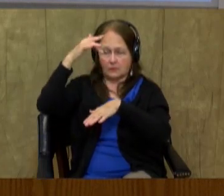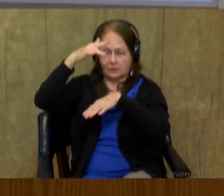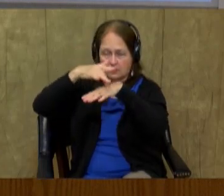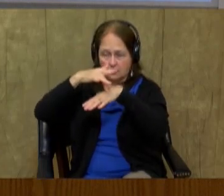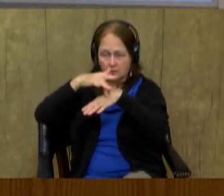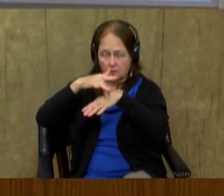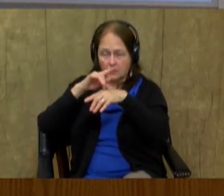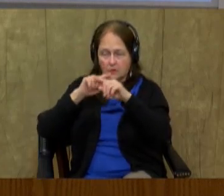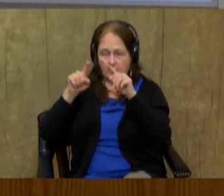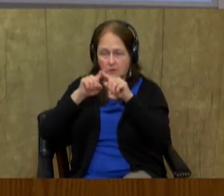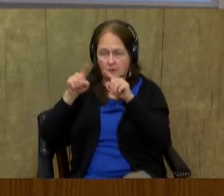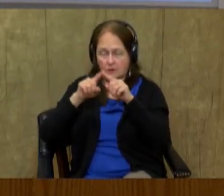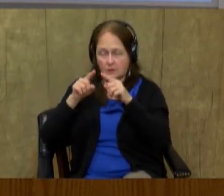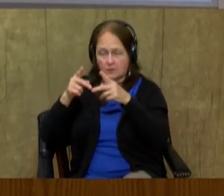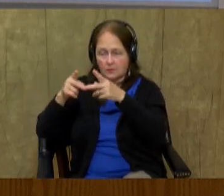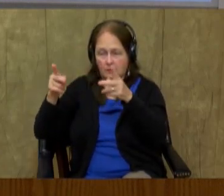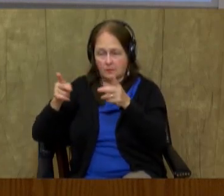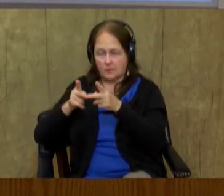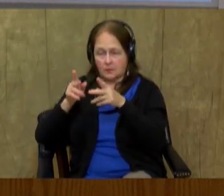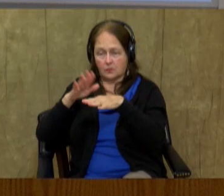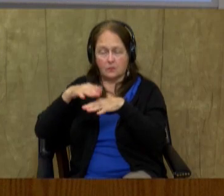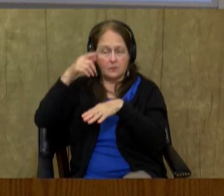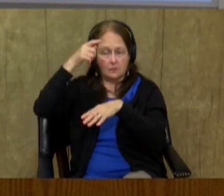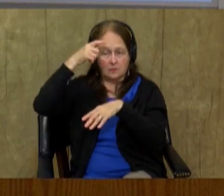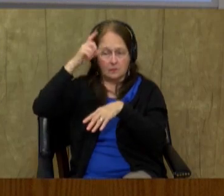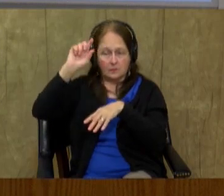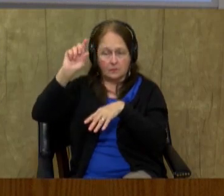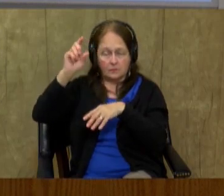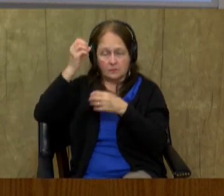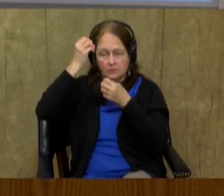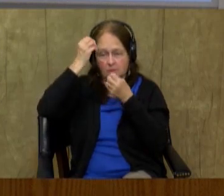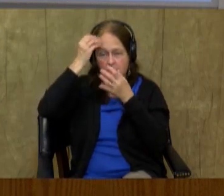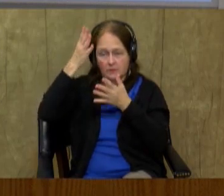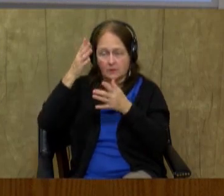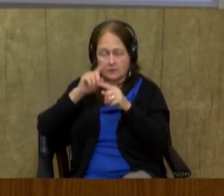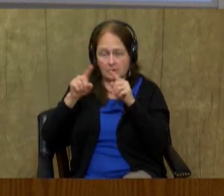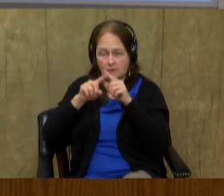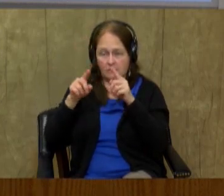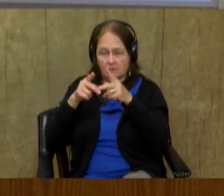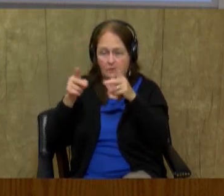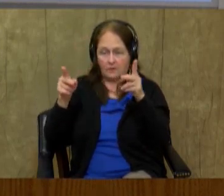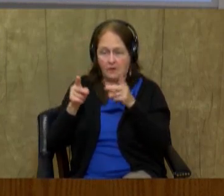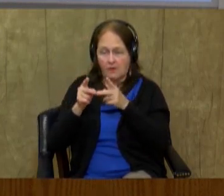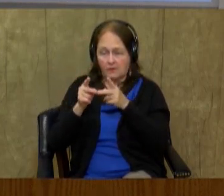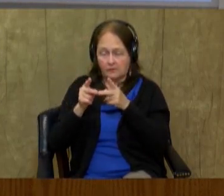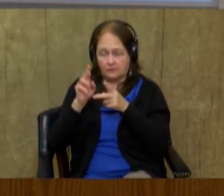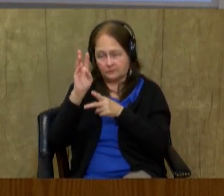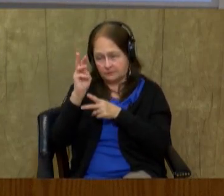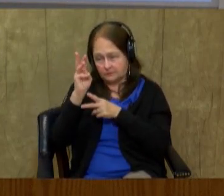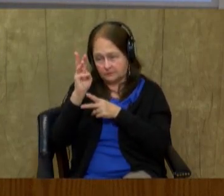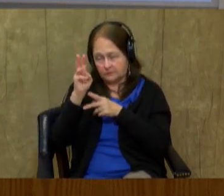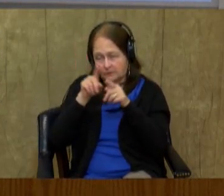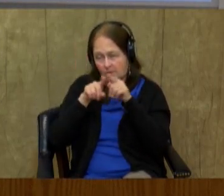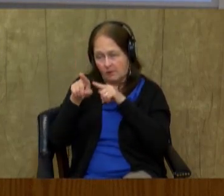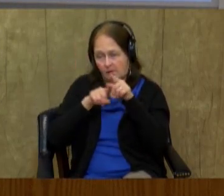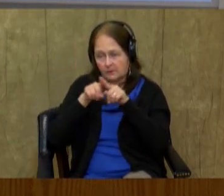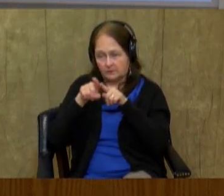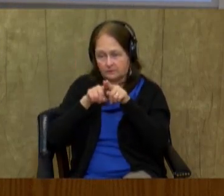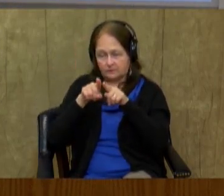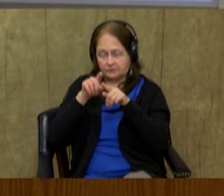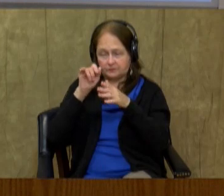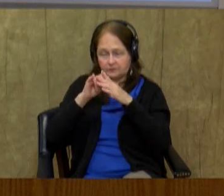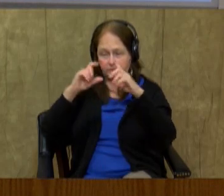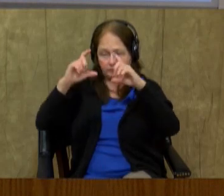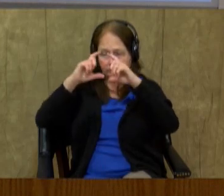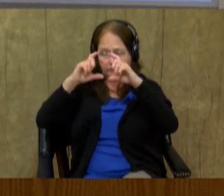different spots on the moon so that we can gather information from different places. The 16 stars around